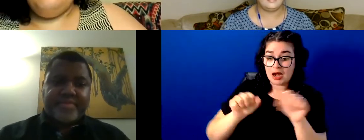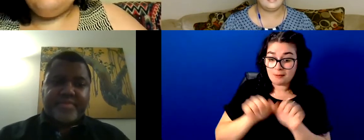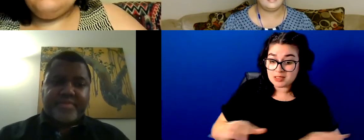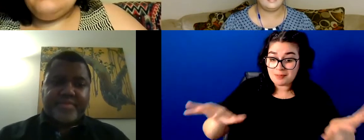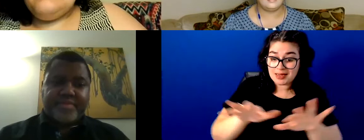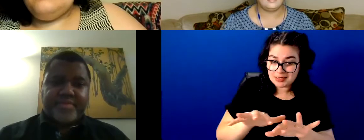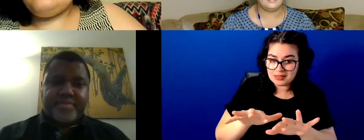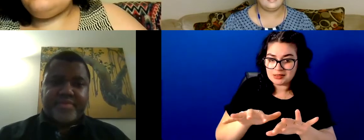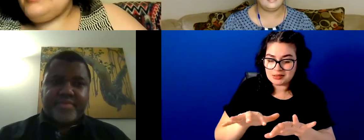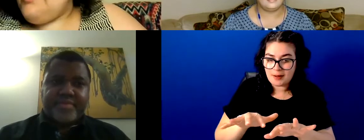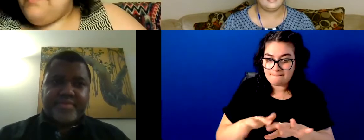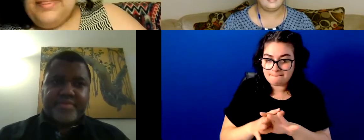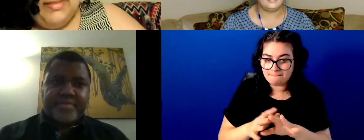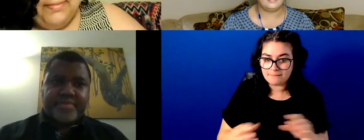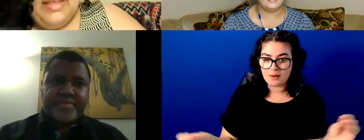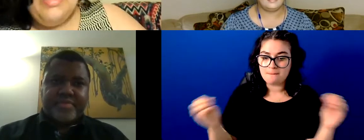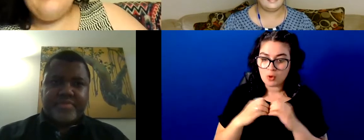more